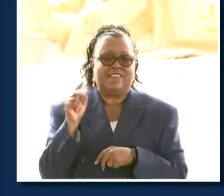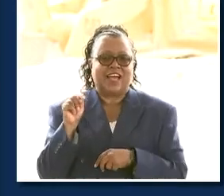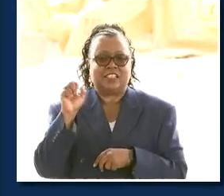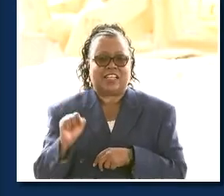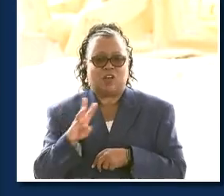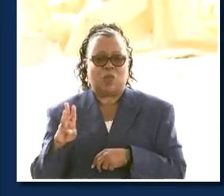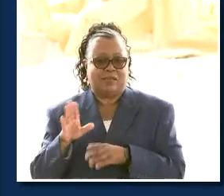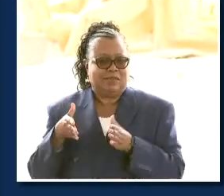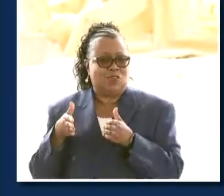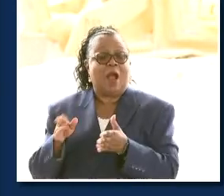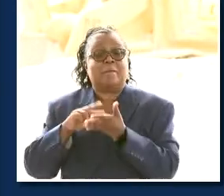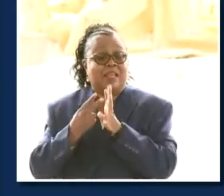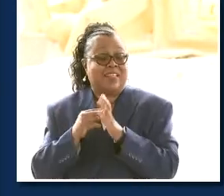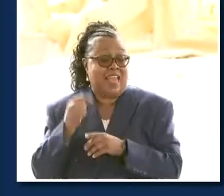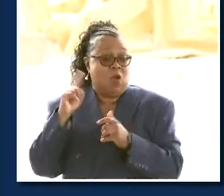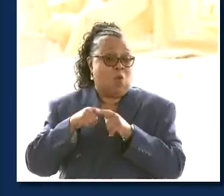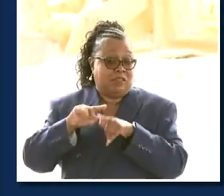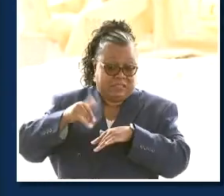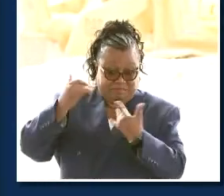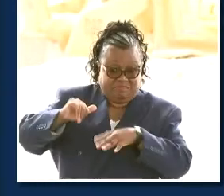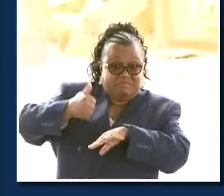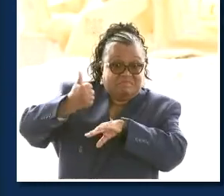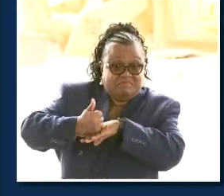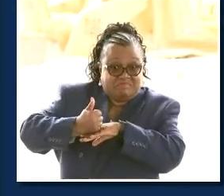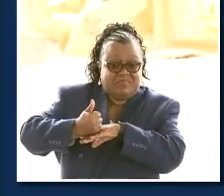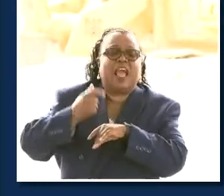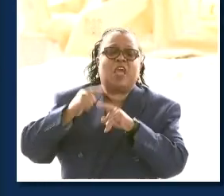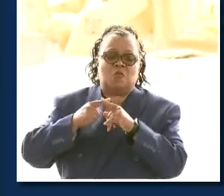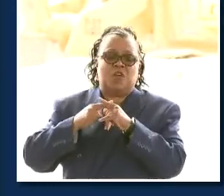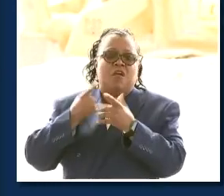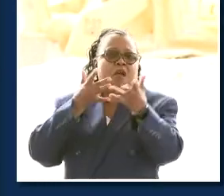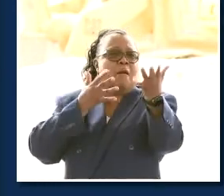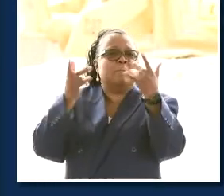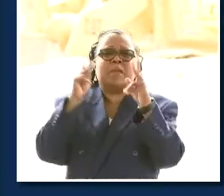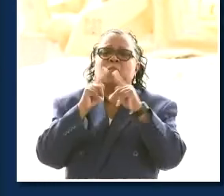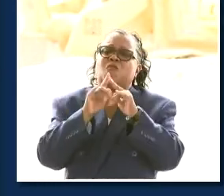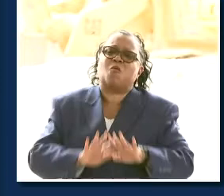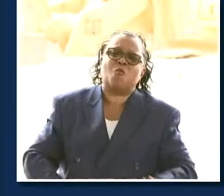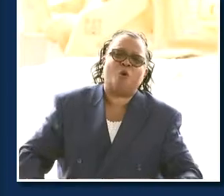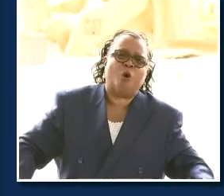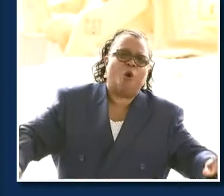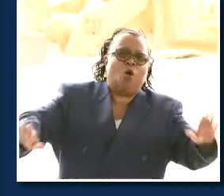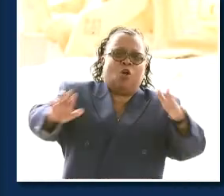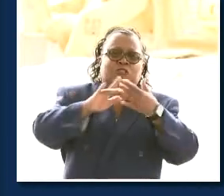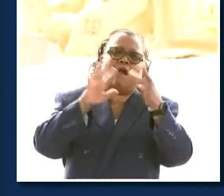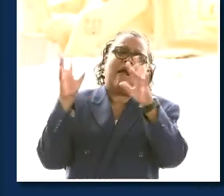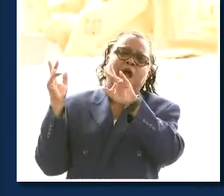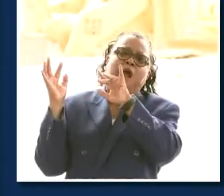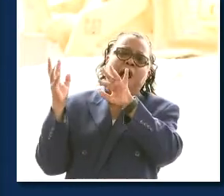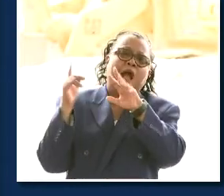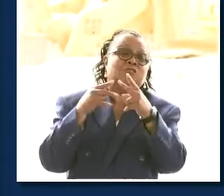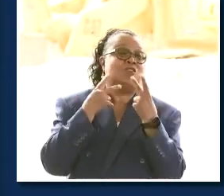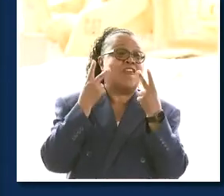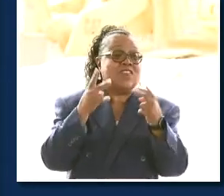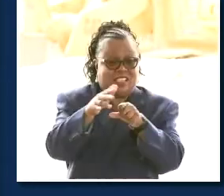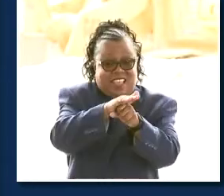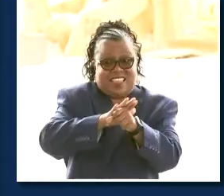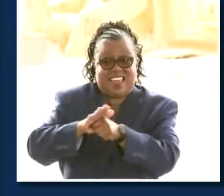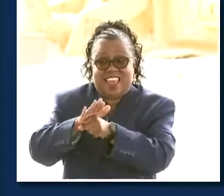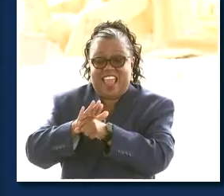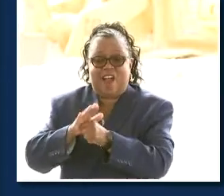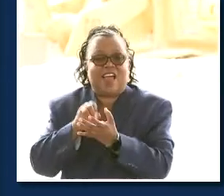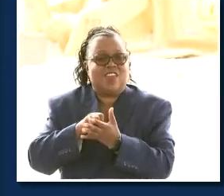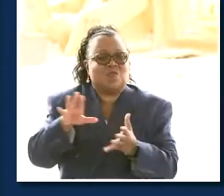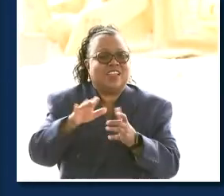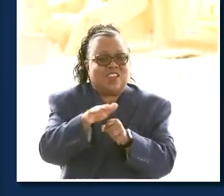Southwest corridor, meaning that once it is completed, it will attract people from all over our city to visit the area and